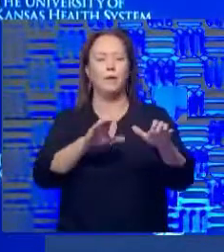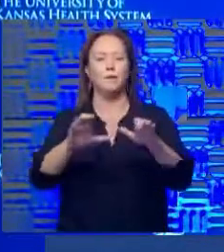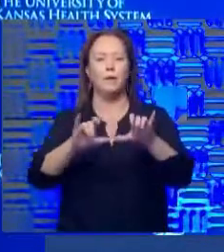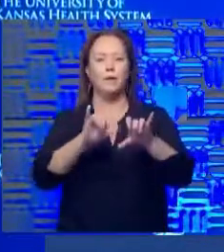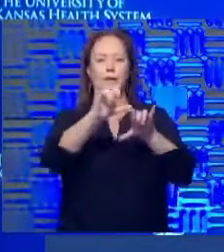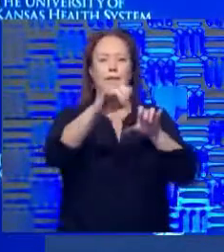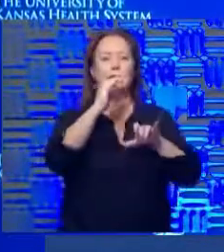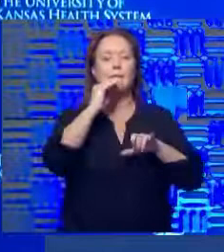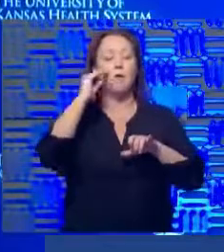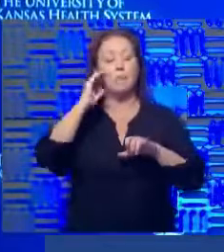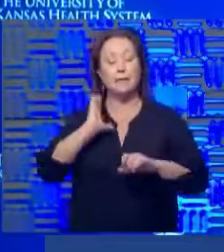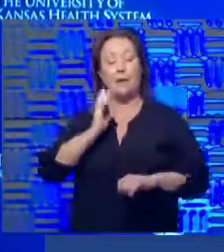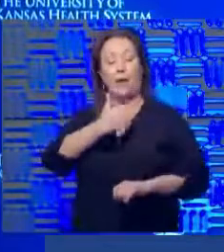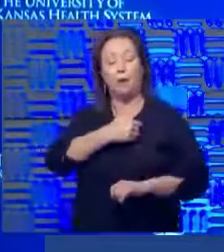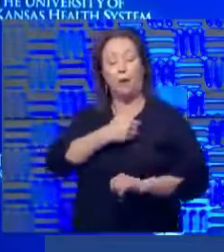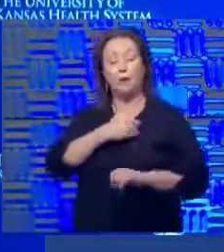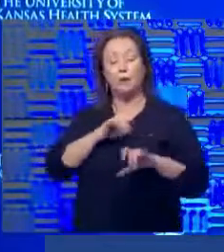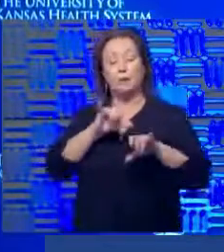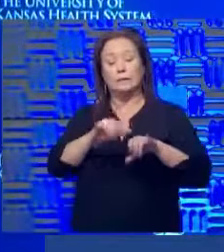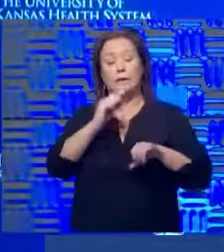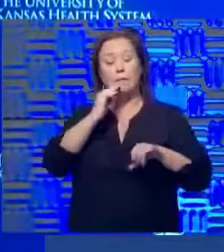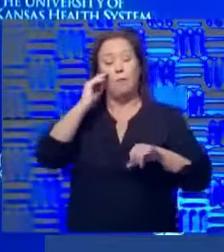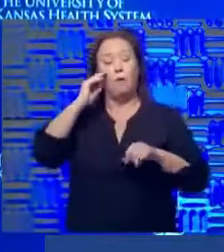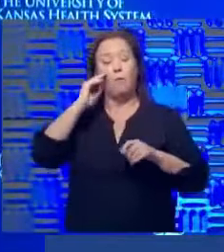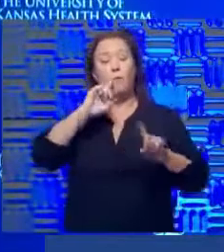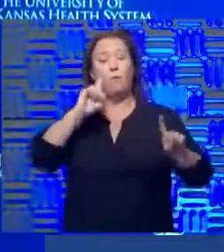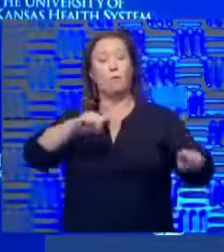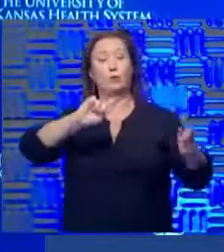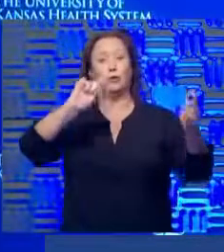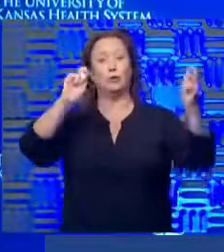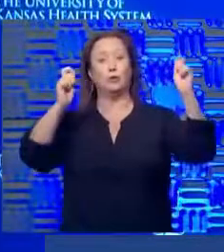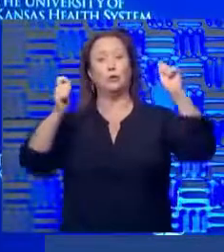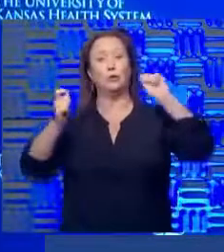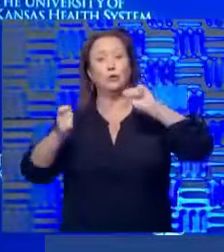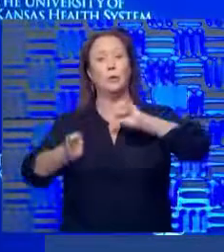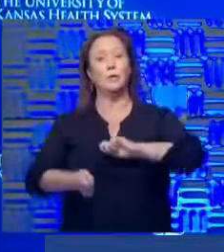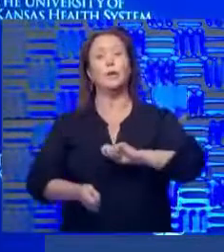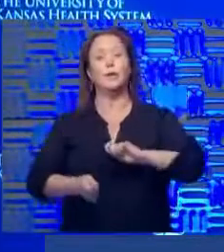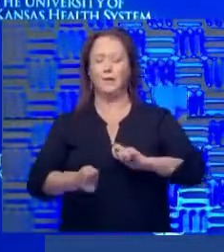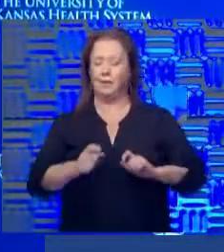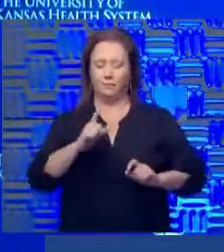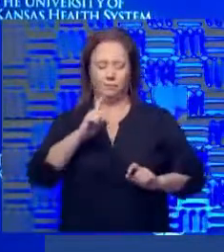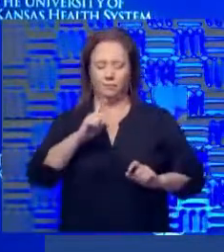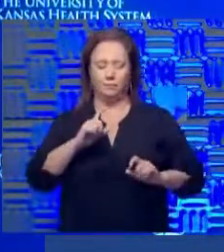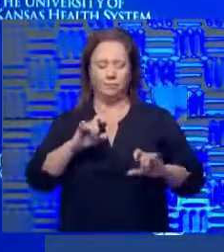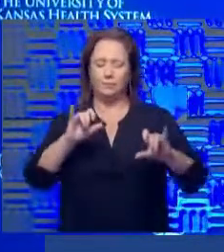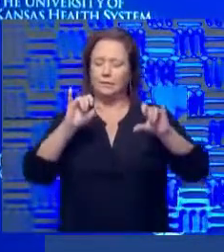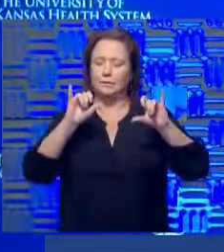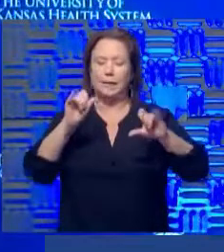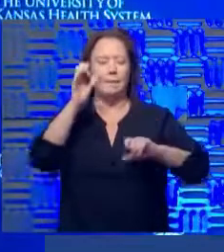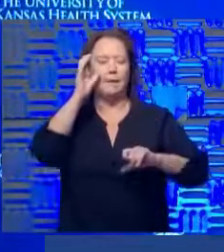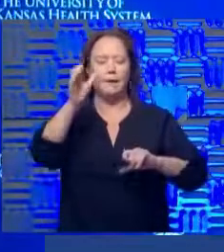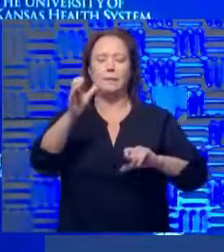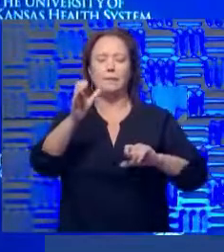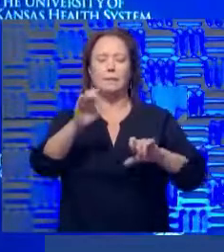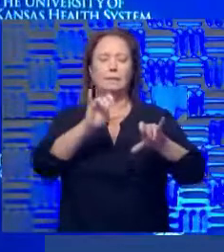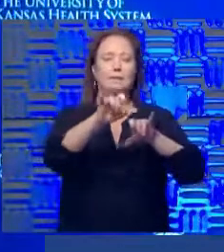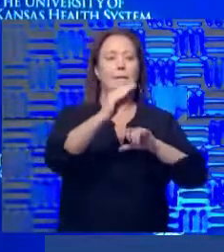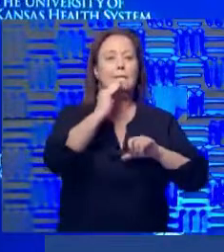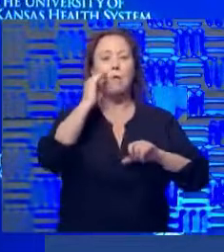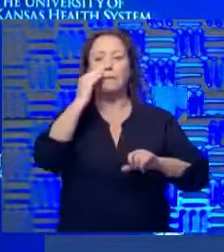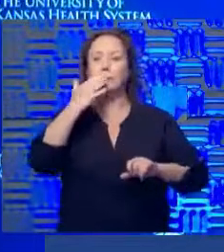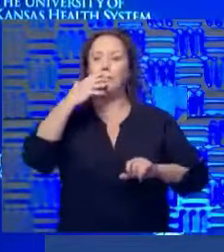as the stay-at-home orders begin to transition, remember, there's still no place like home when it comes to safety.